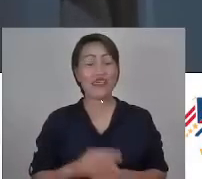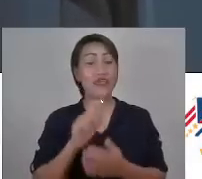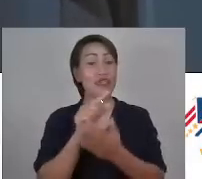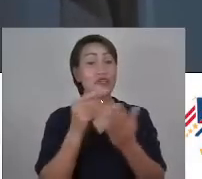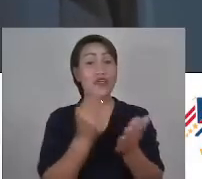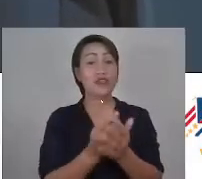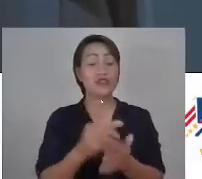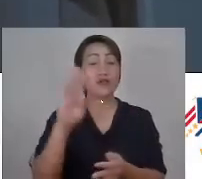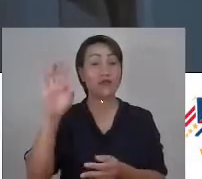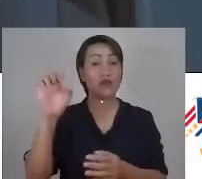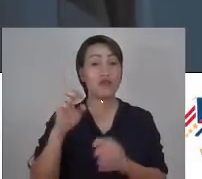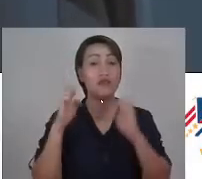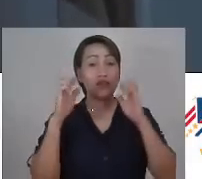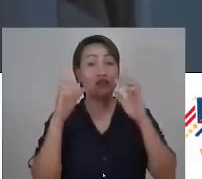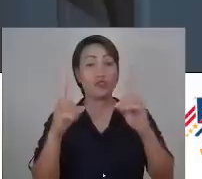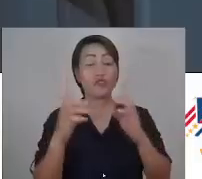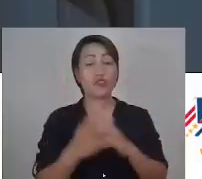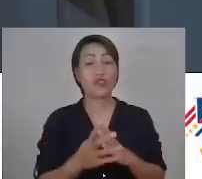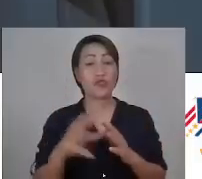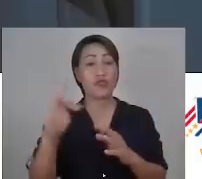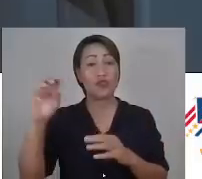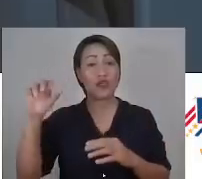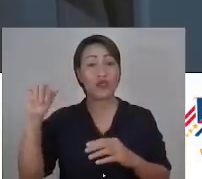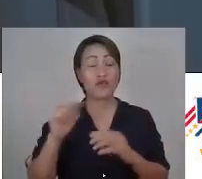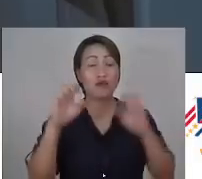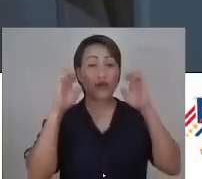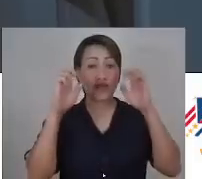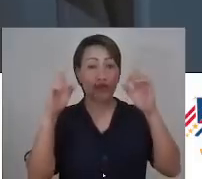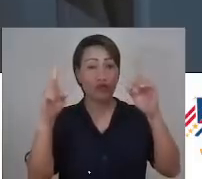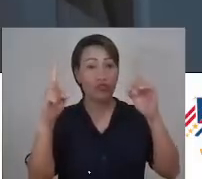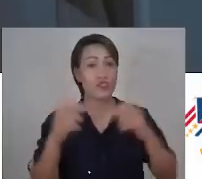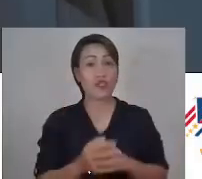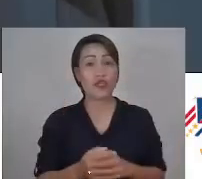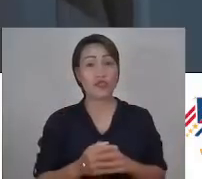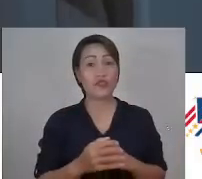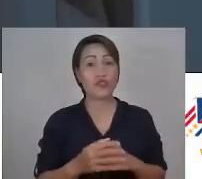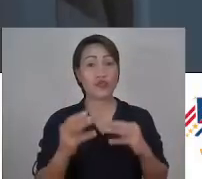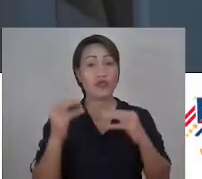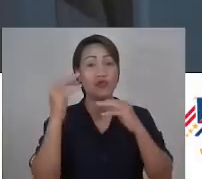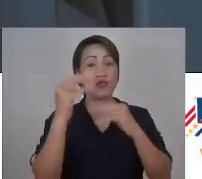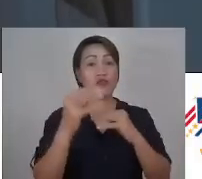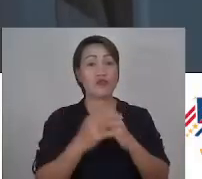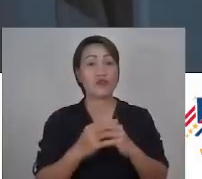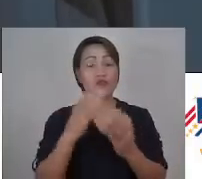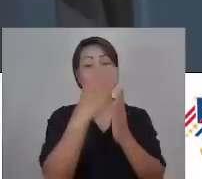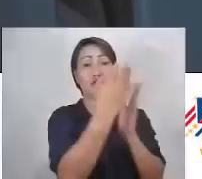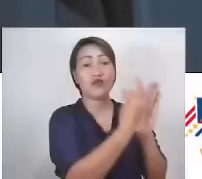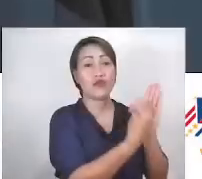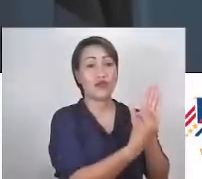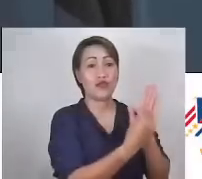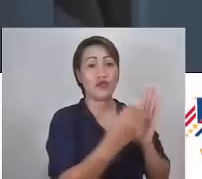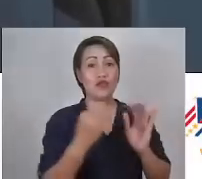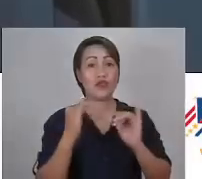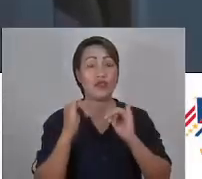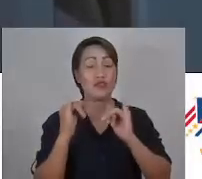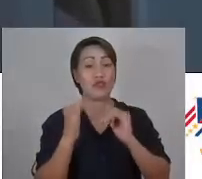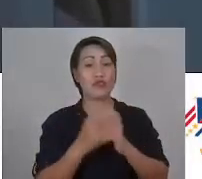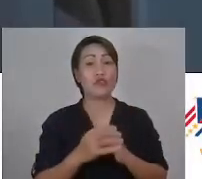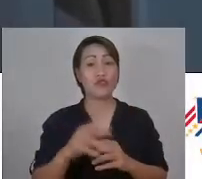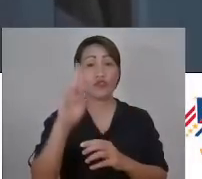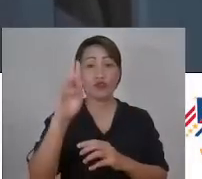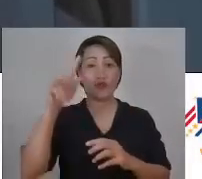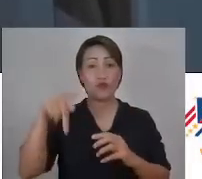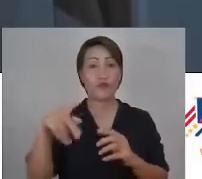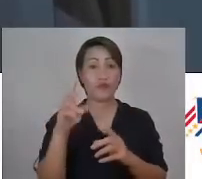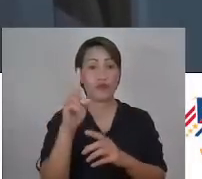Education and Master of Arts in Education, major in Curriculum Instruction in UP Diliman. A recipient